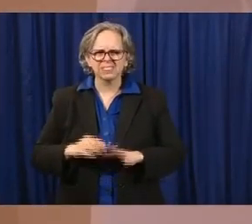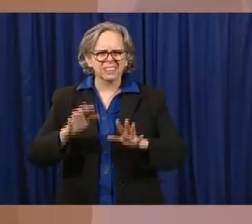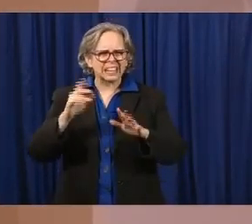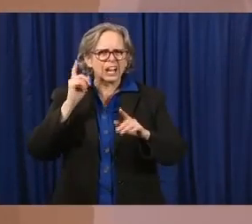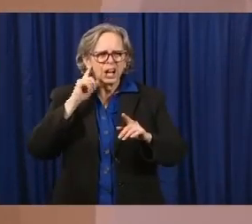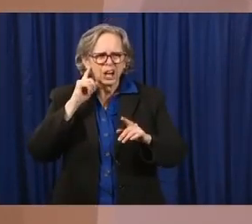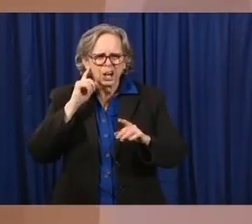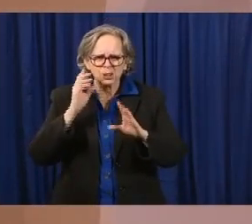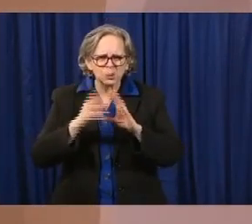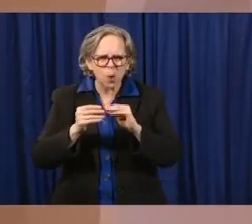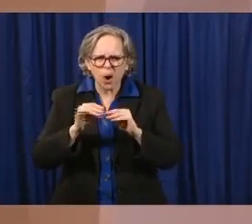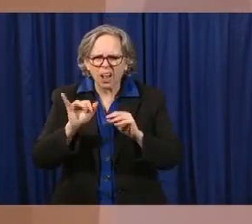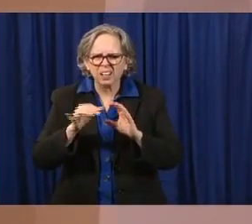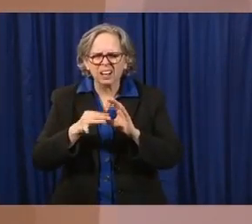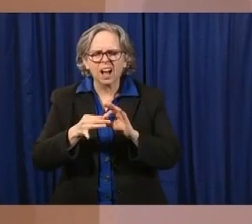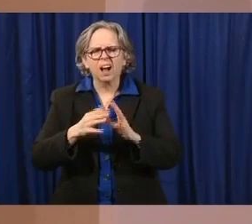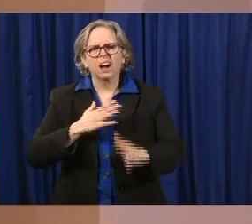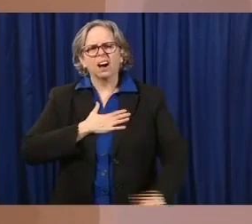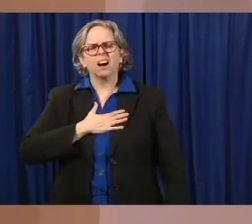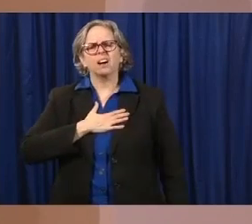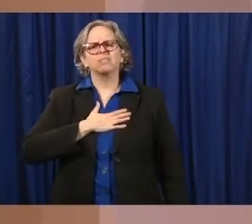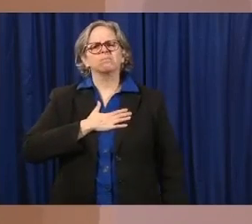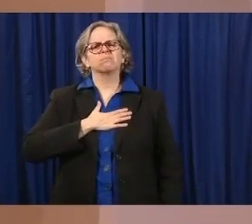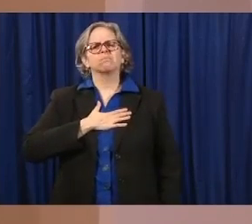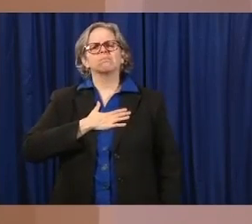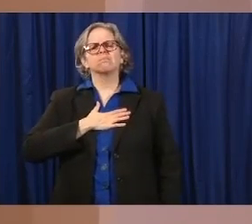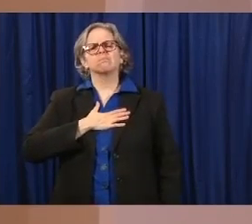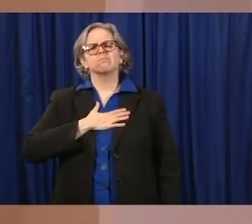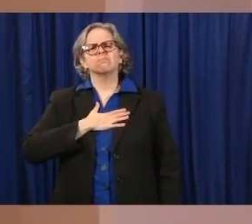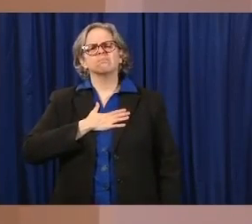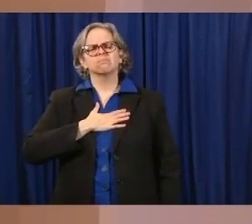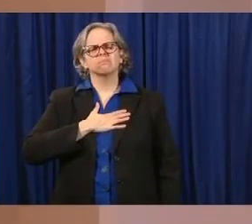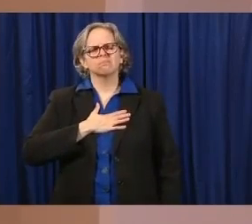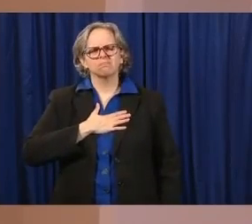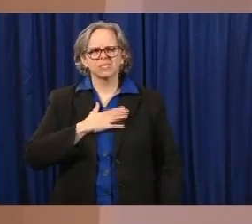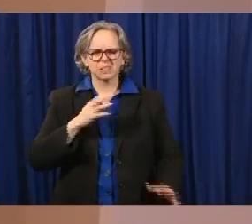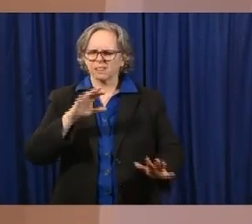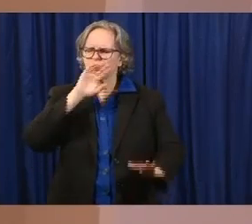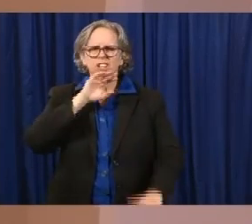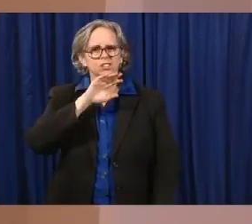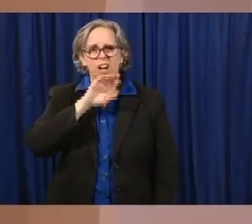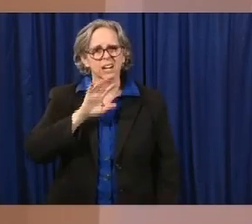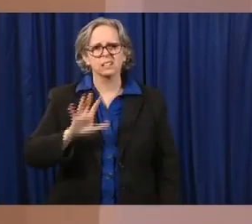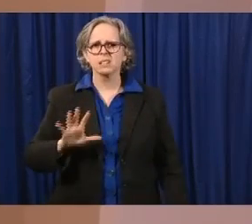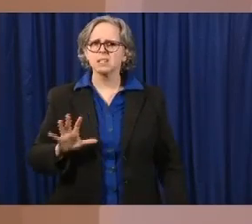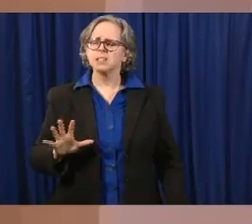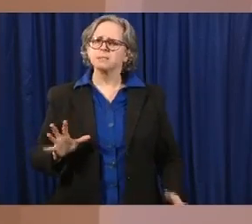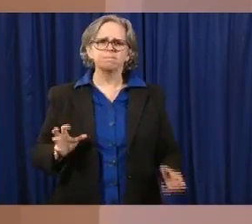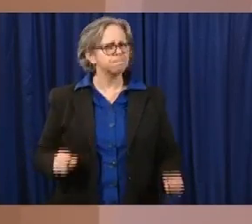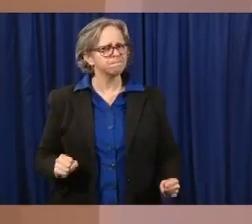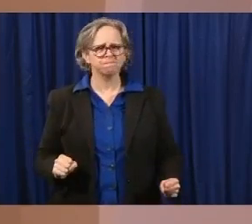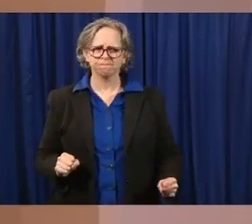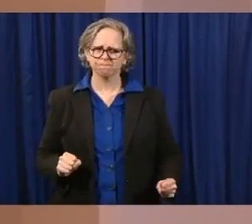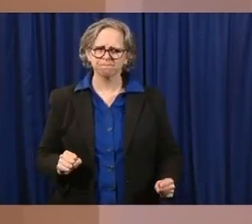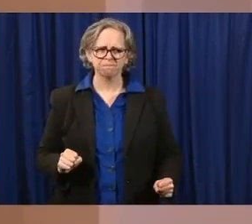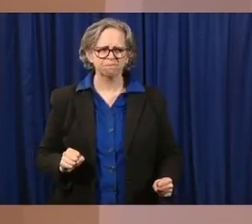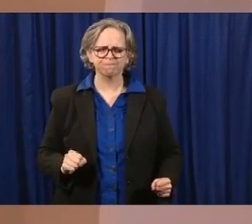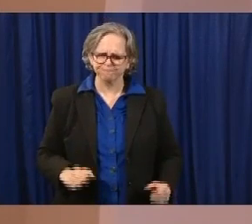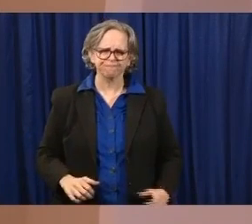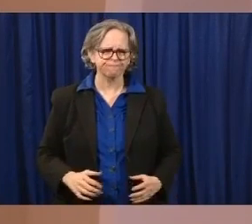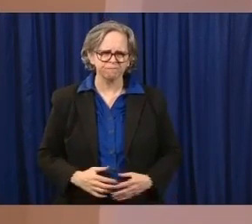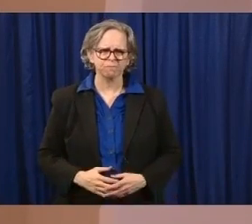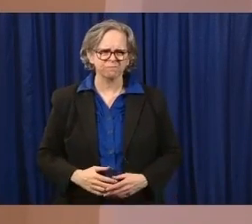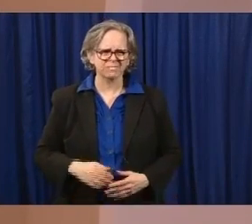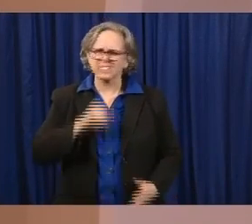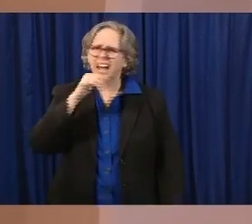this, I just get even more frustrated because it's not